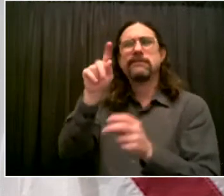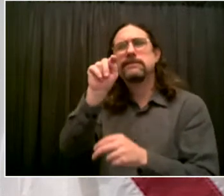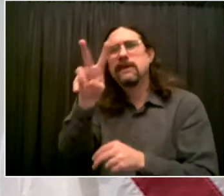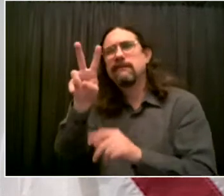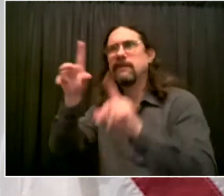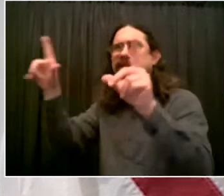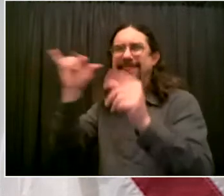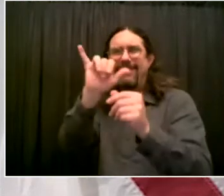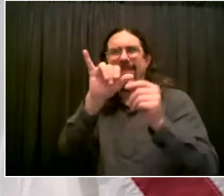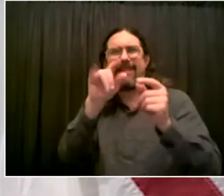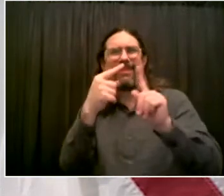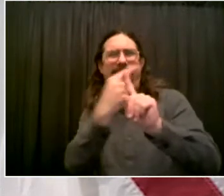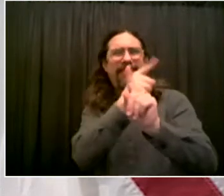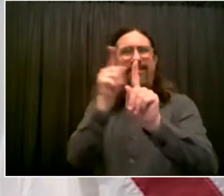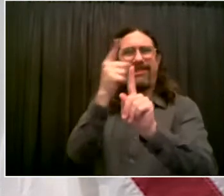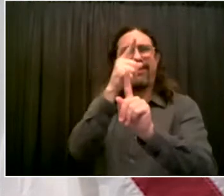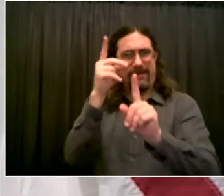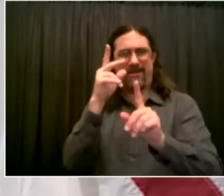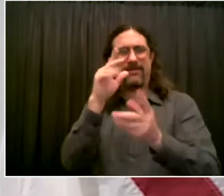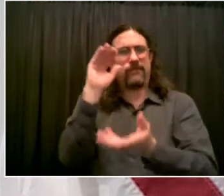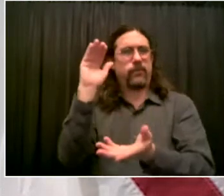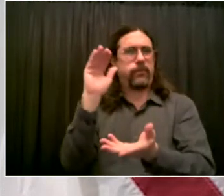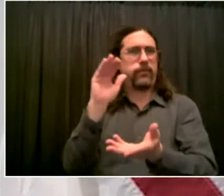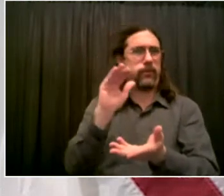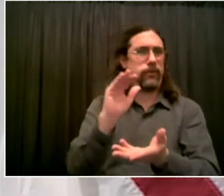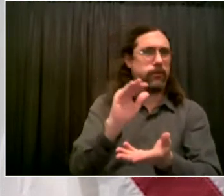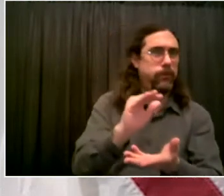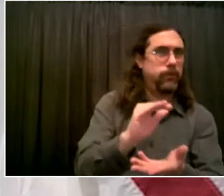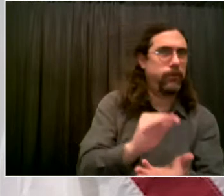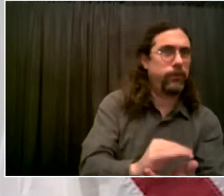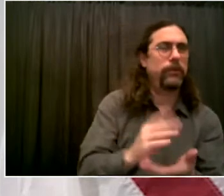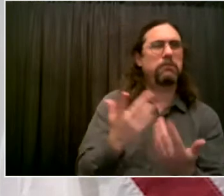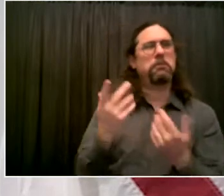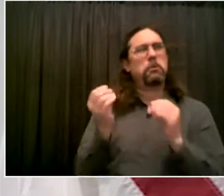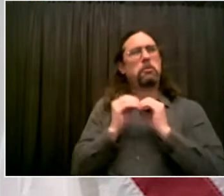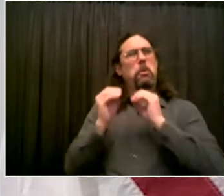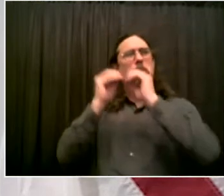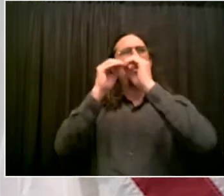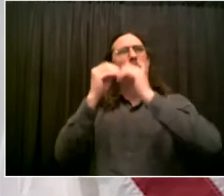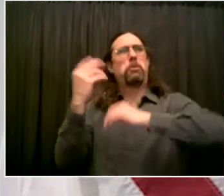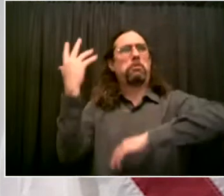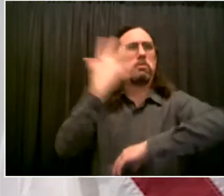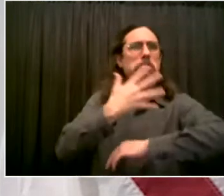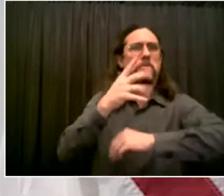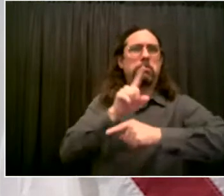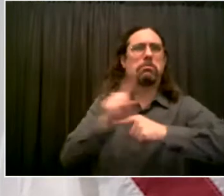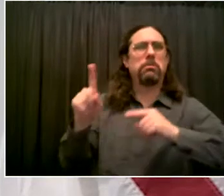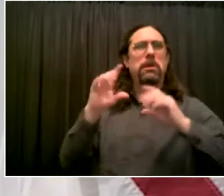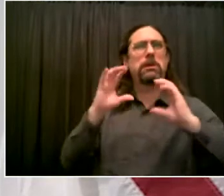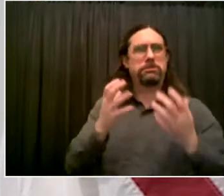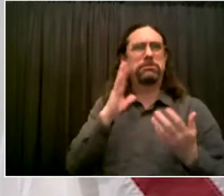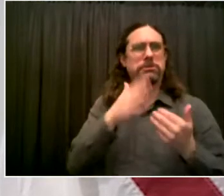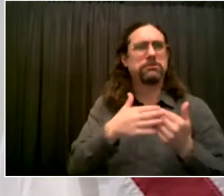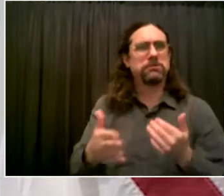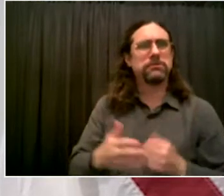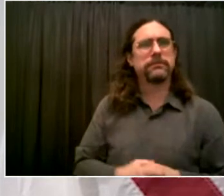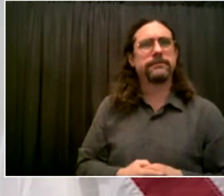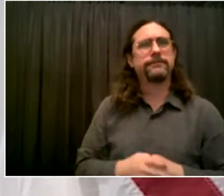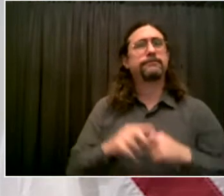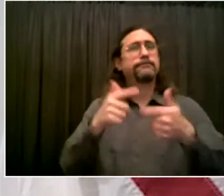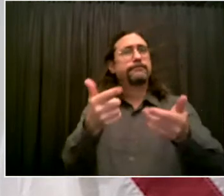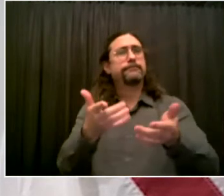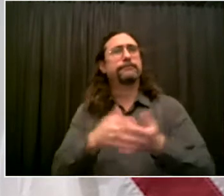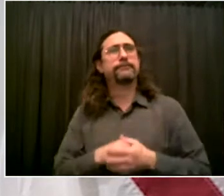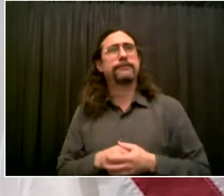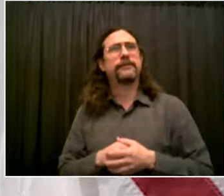Right, but I guess I still don't really understand how putting kids back, if the schedule holds, my former